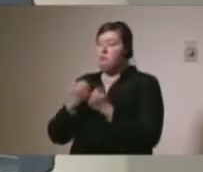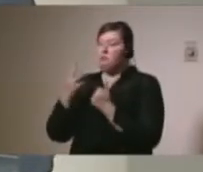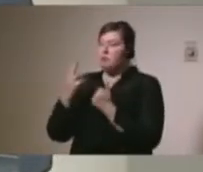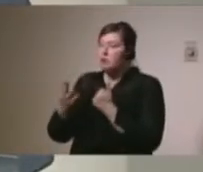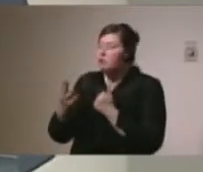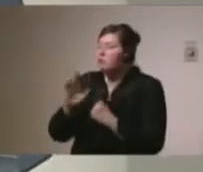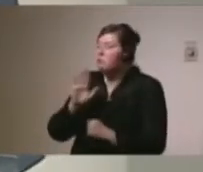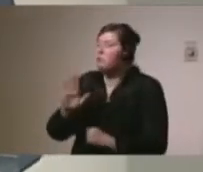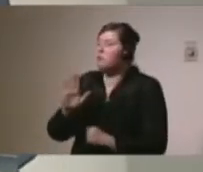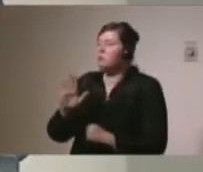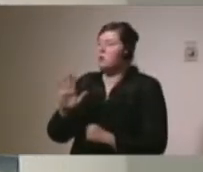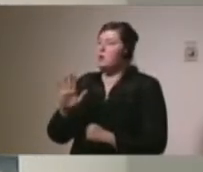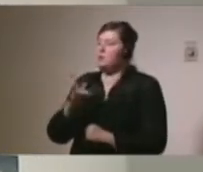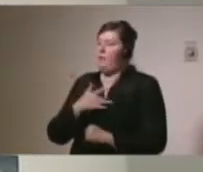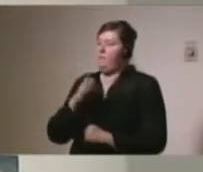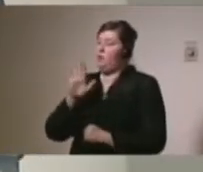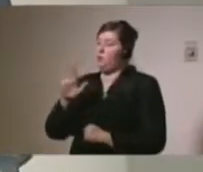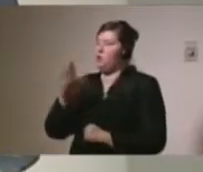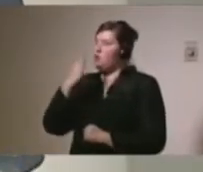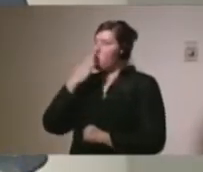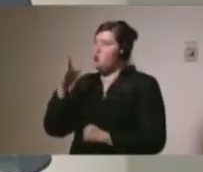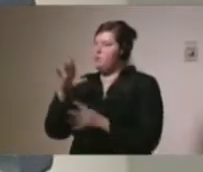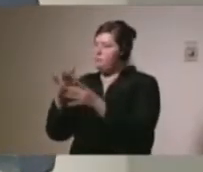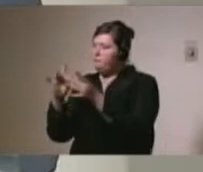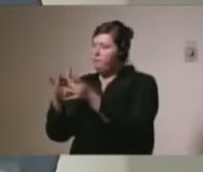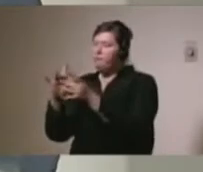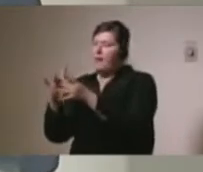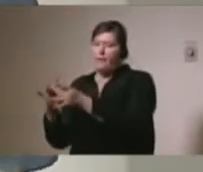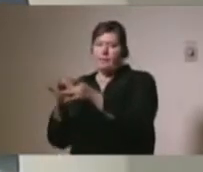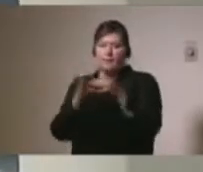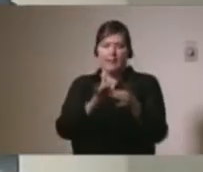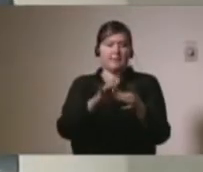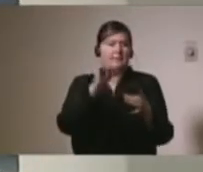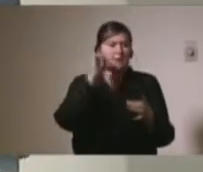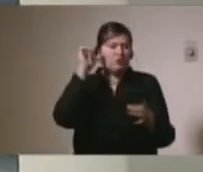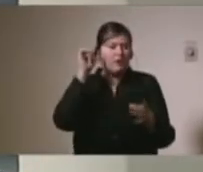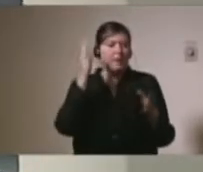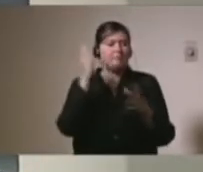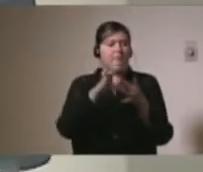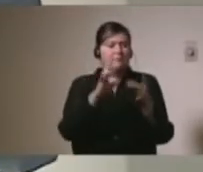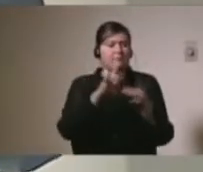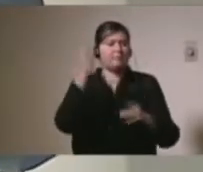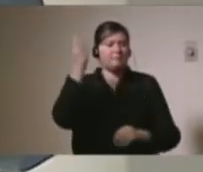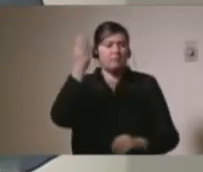with the discussion yesterday around training and the fact that people, there's a